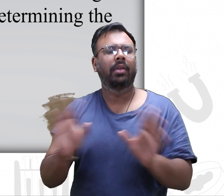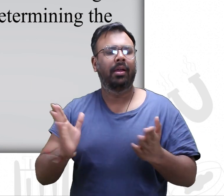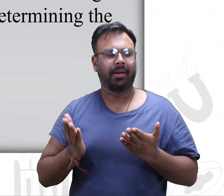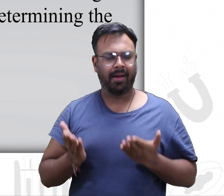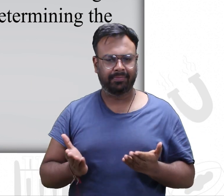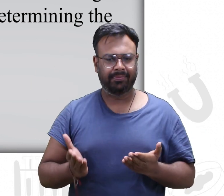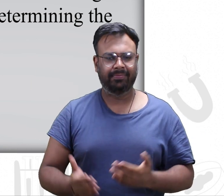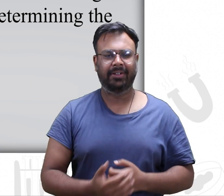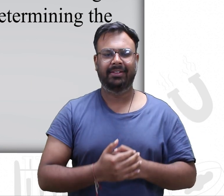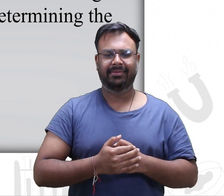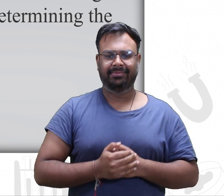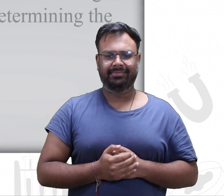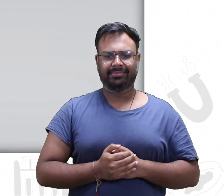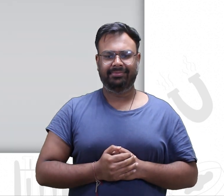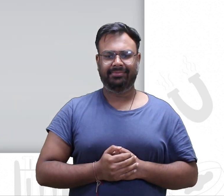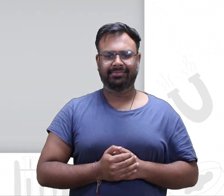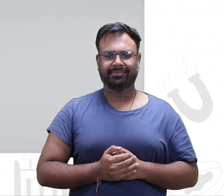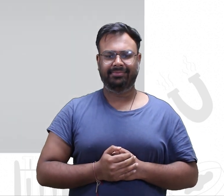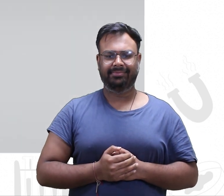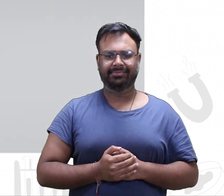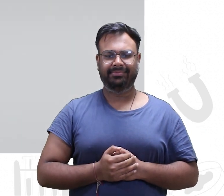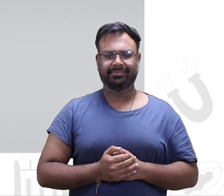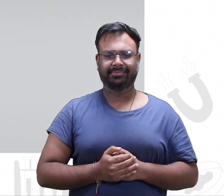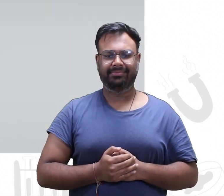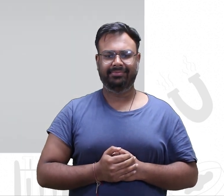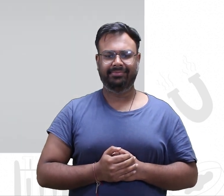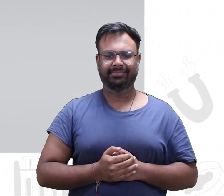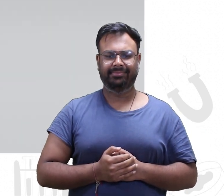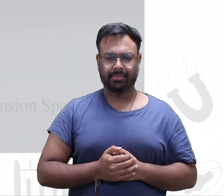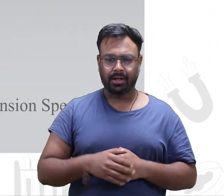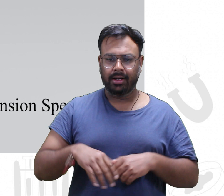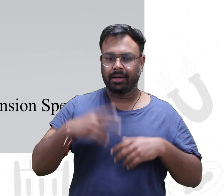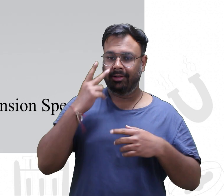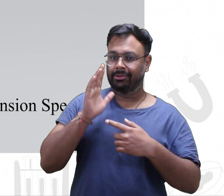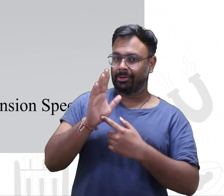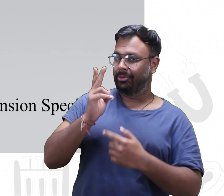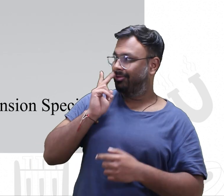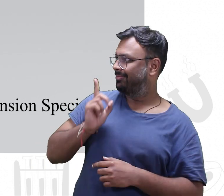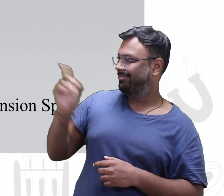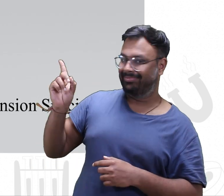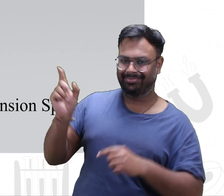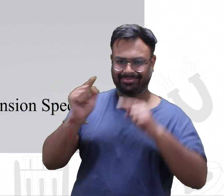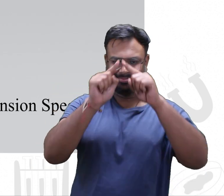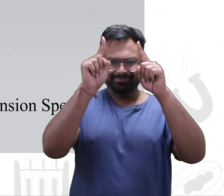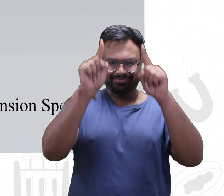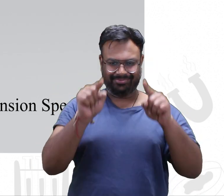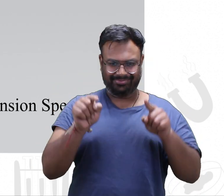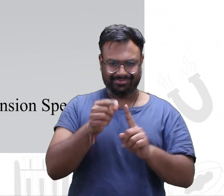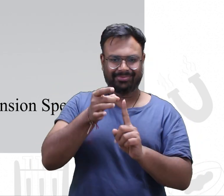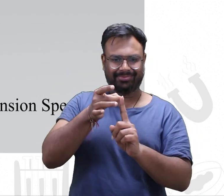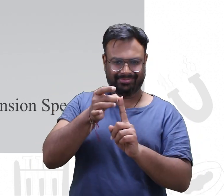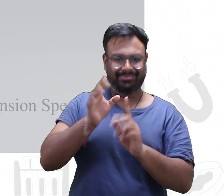for determining the rate of propagation of crack. Specimen. Eccentrically loaded single-edge crack